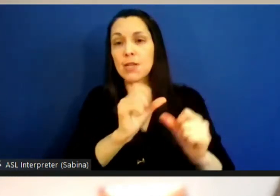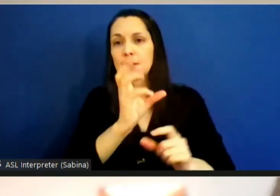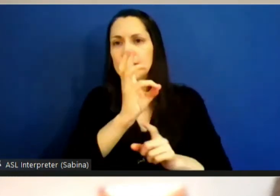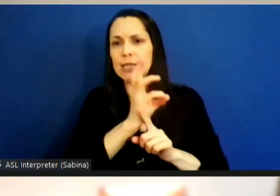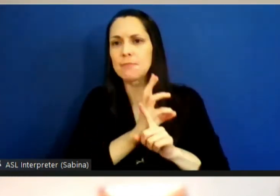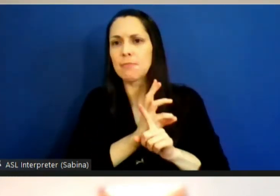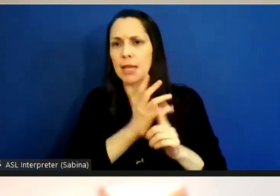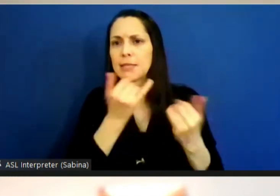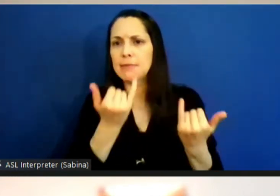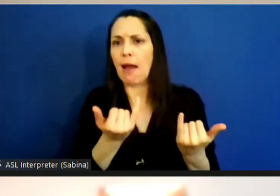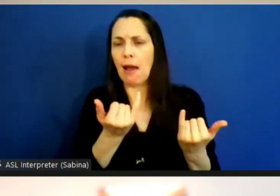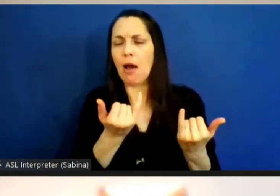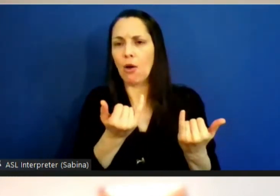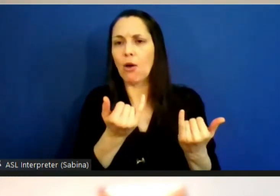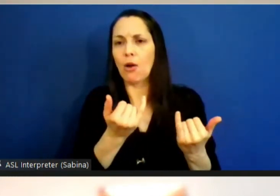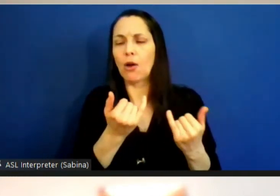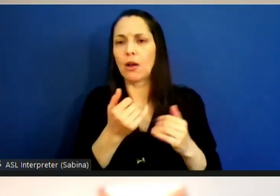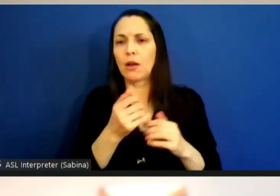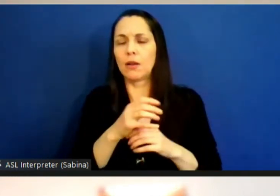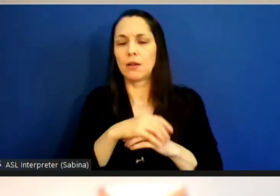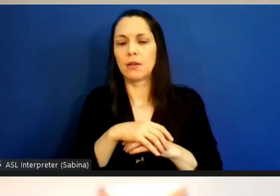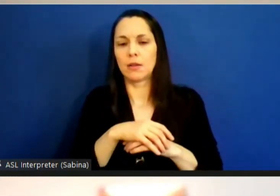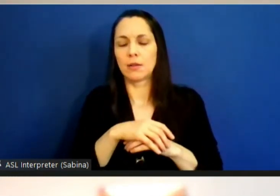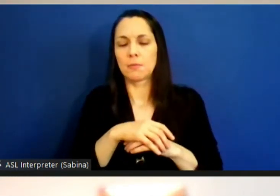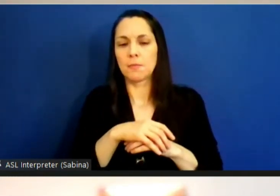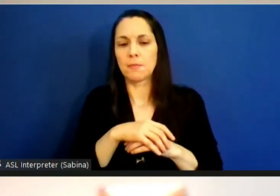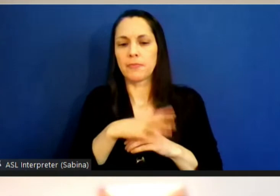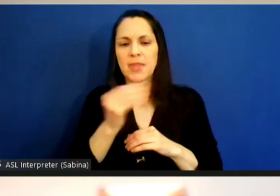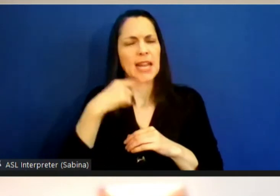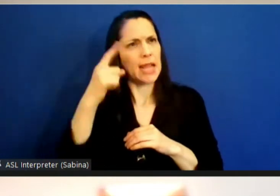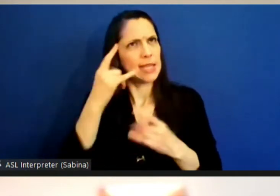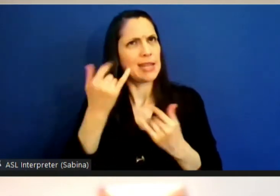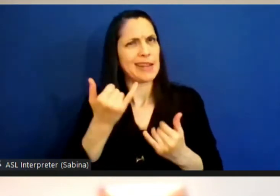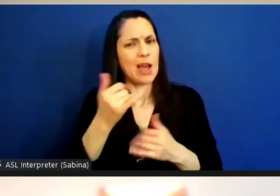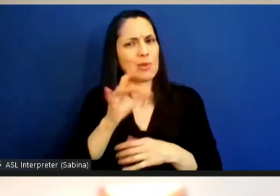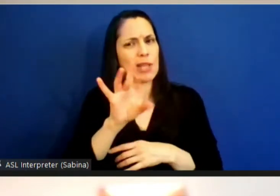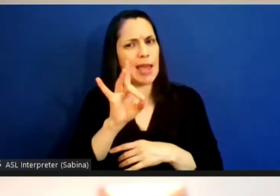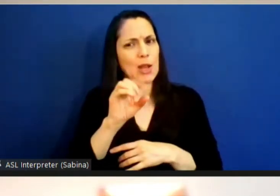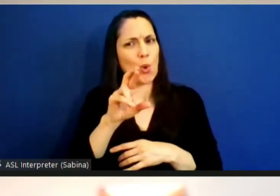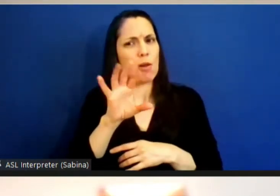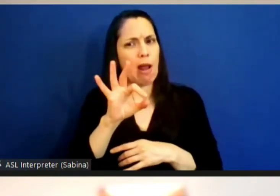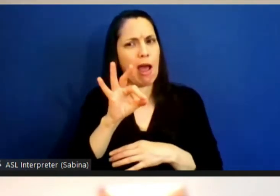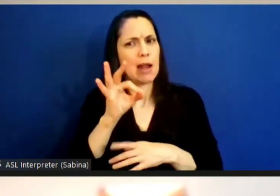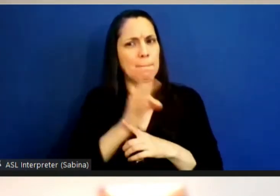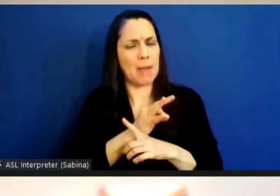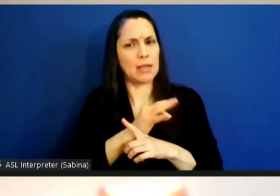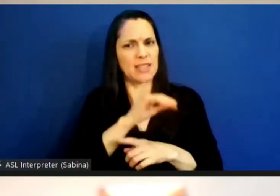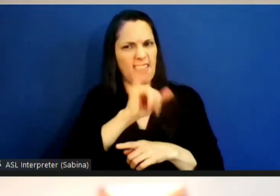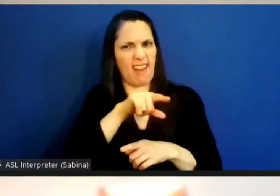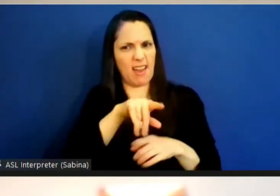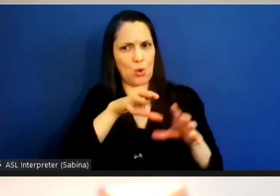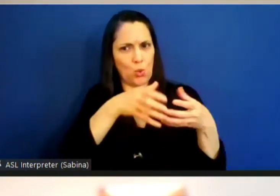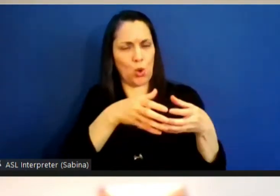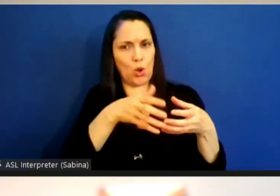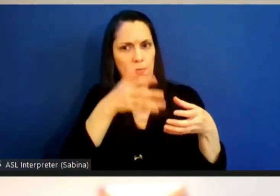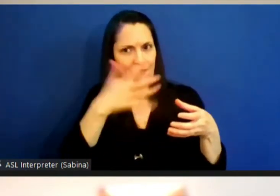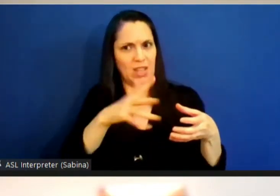now. It's coming on to I think 8 or 9 months, and we're seeing the same kind